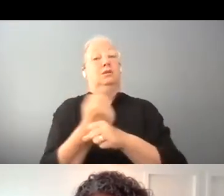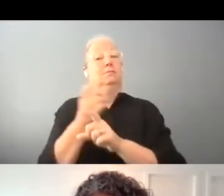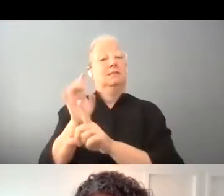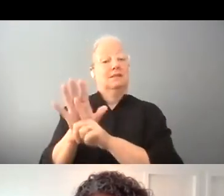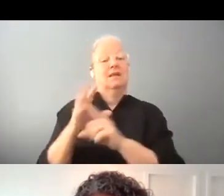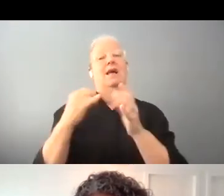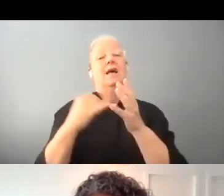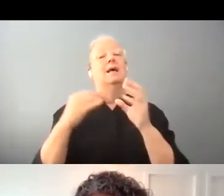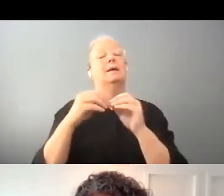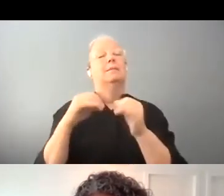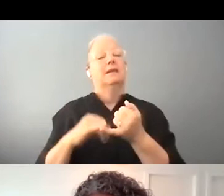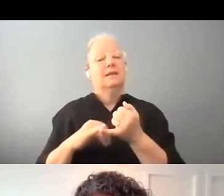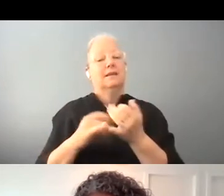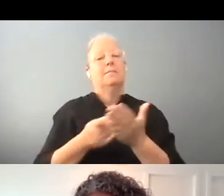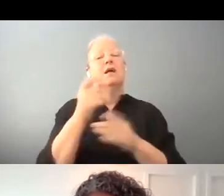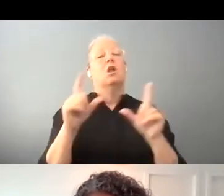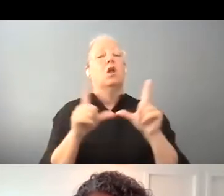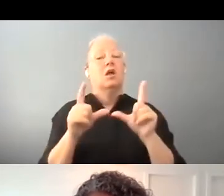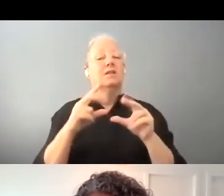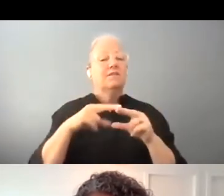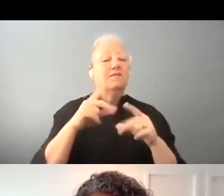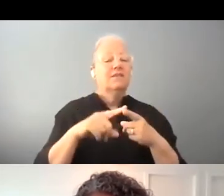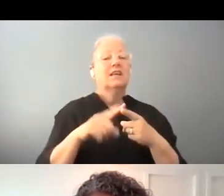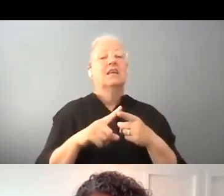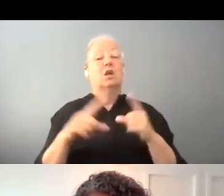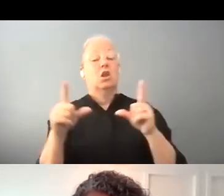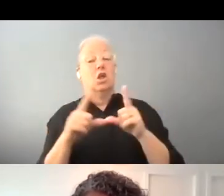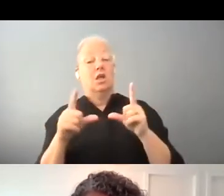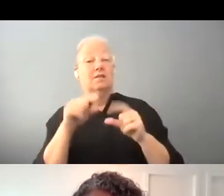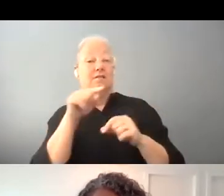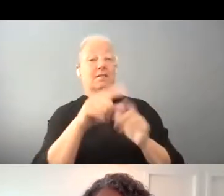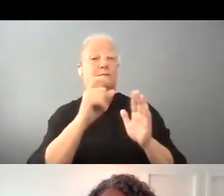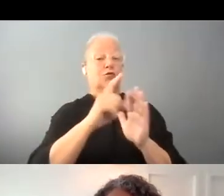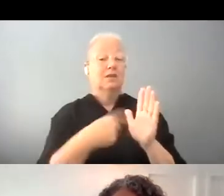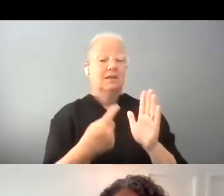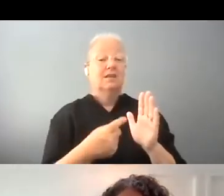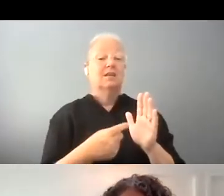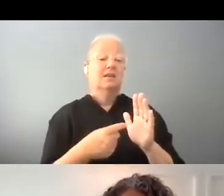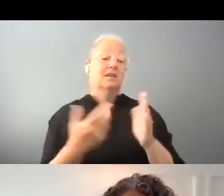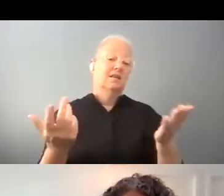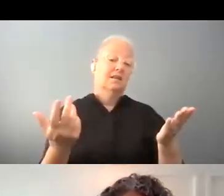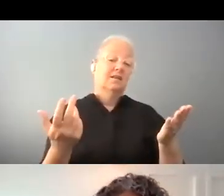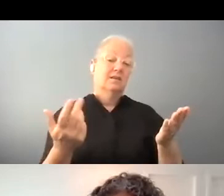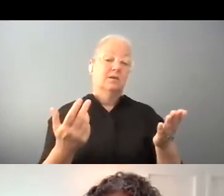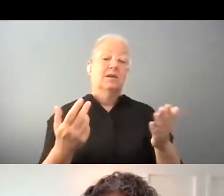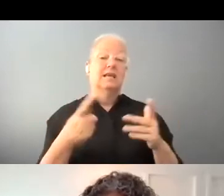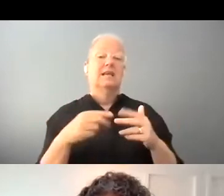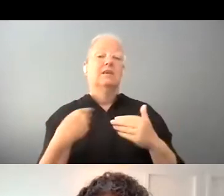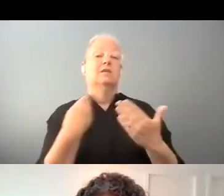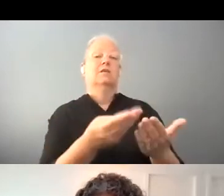SBS pay a license fee and license a project, or SBS and NITV, I should say. Screen Australia give you a grant if you're successful.